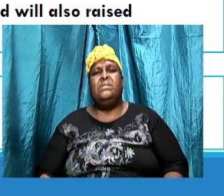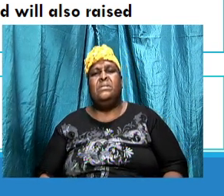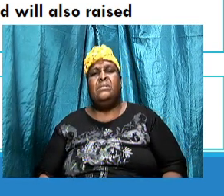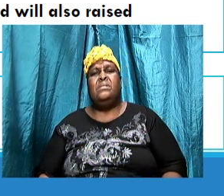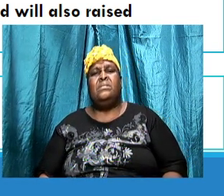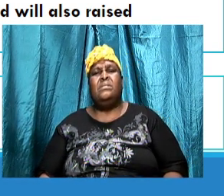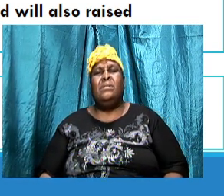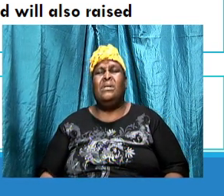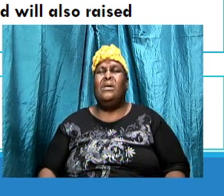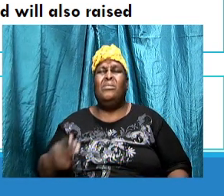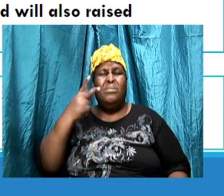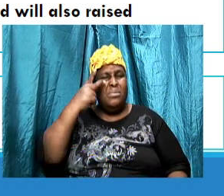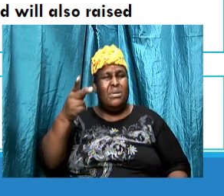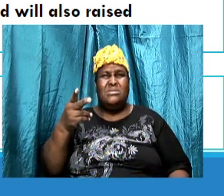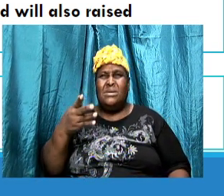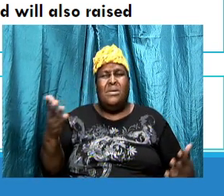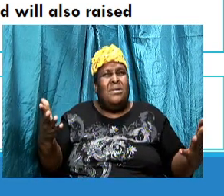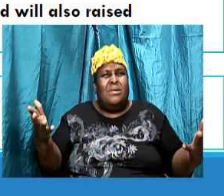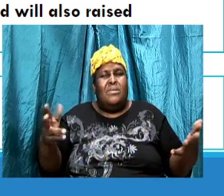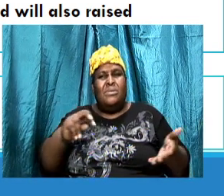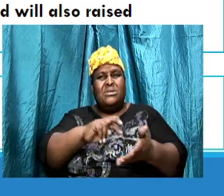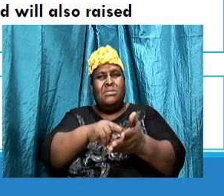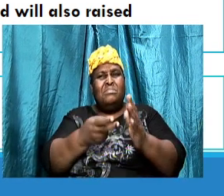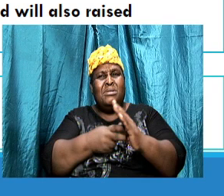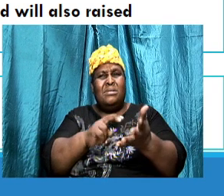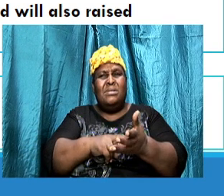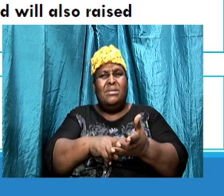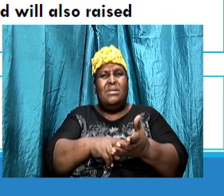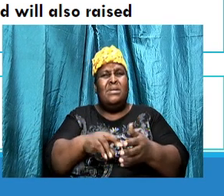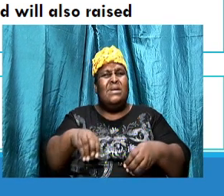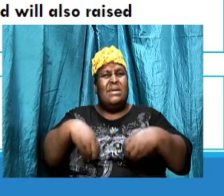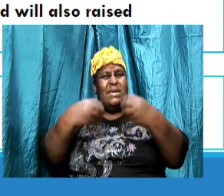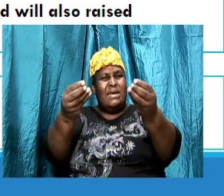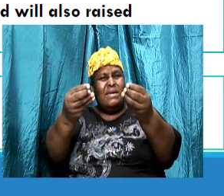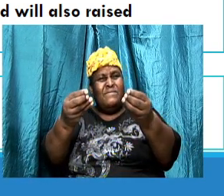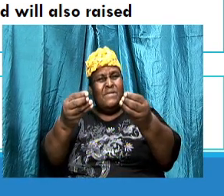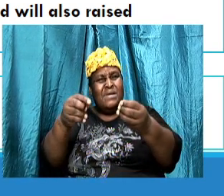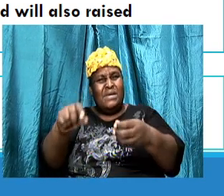what does that mean? You know, turn this man over unto